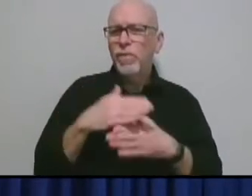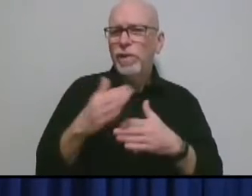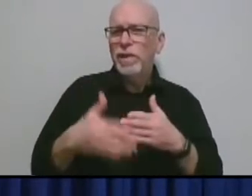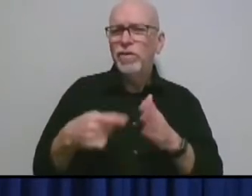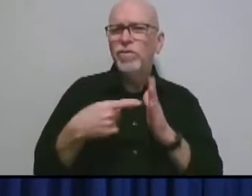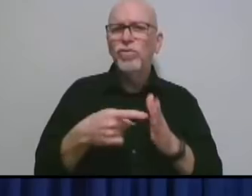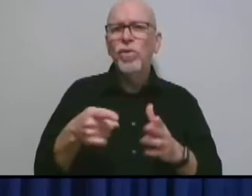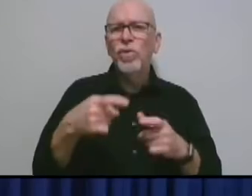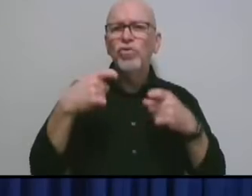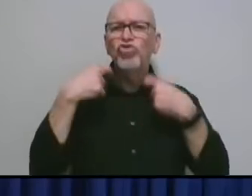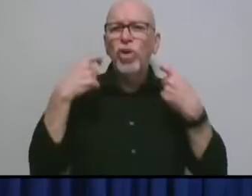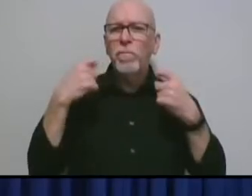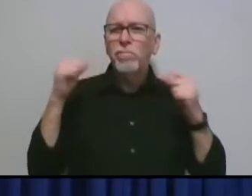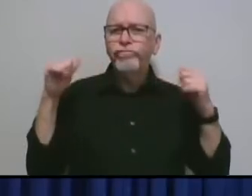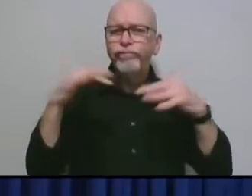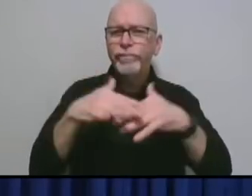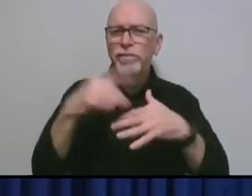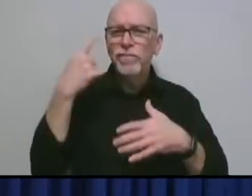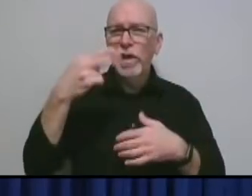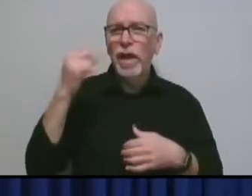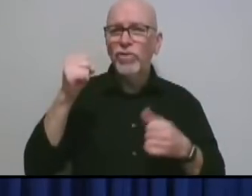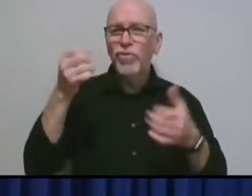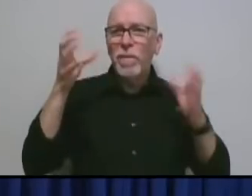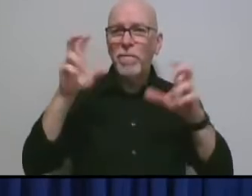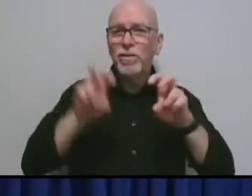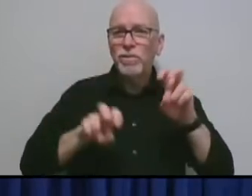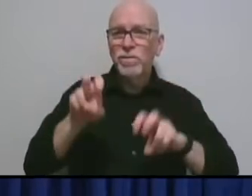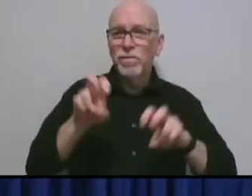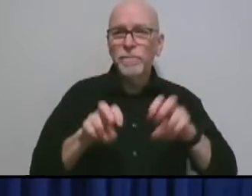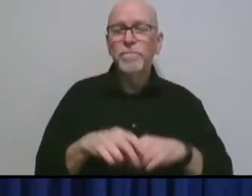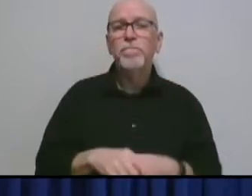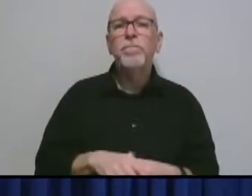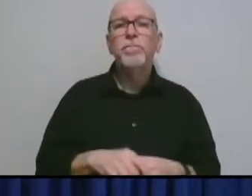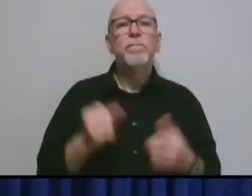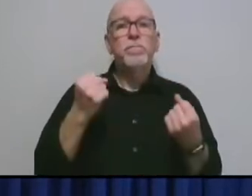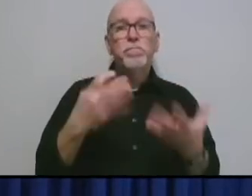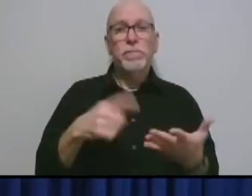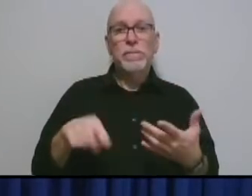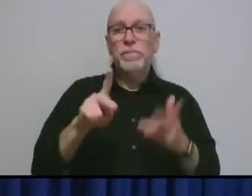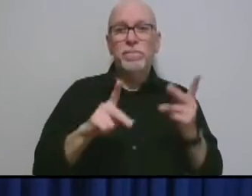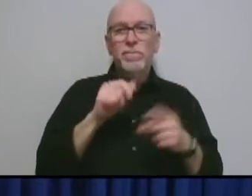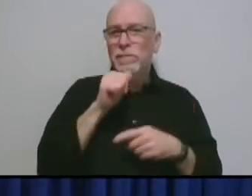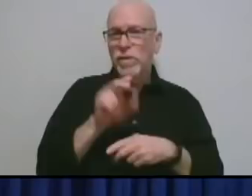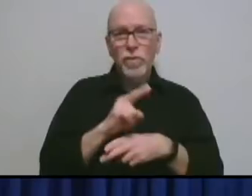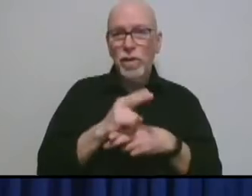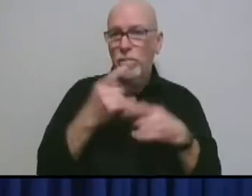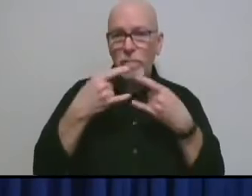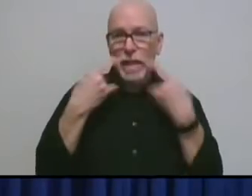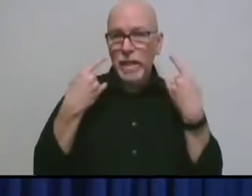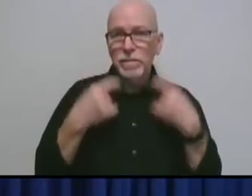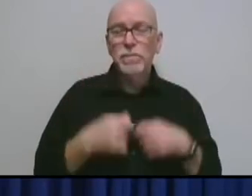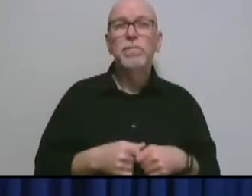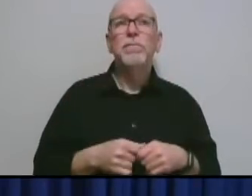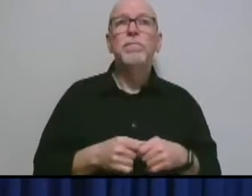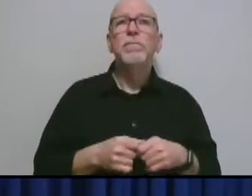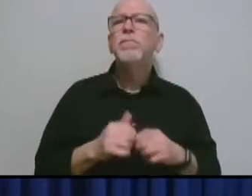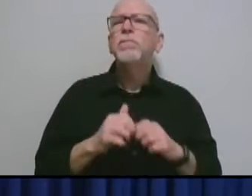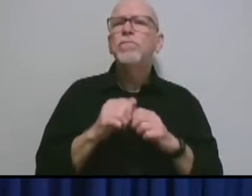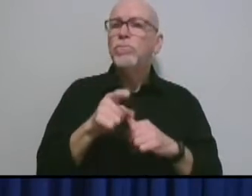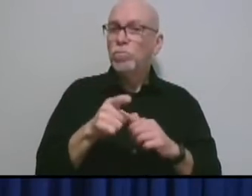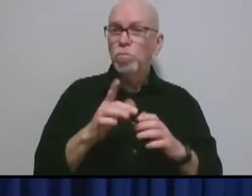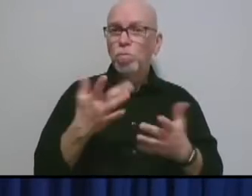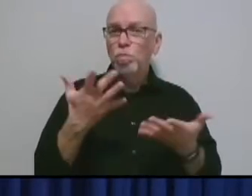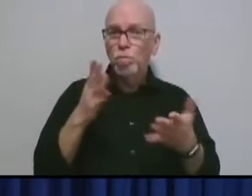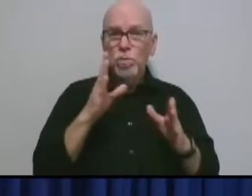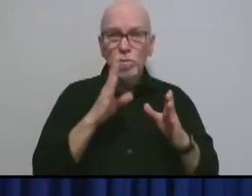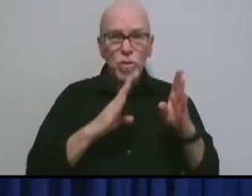crowded gyms for high school basketball sectionals. Many of those folks were not wearing masks. How worrisome